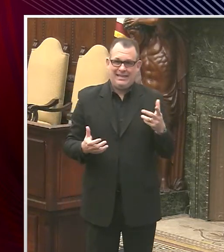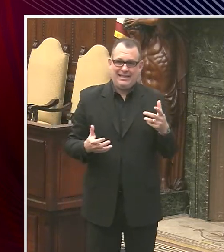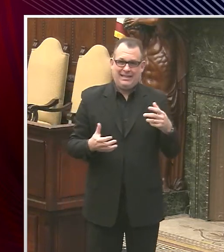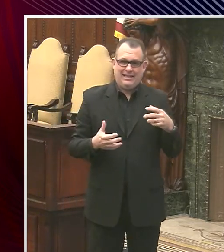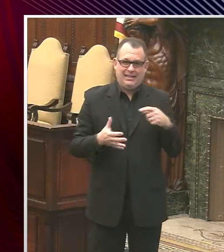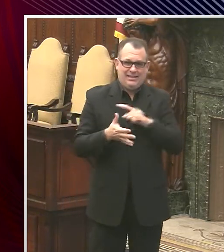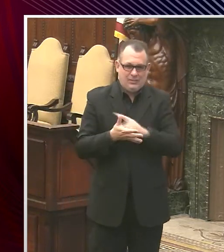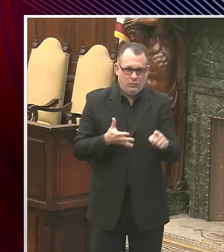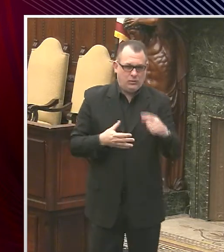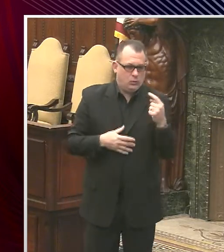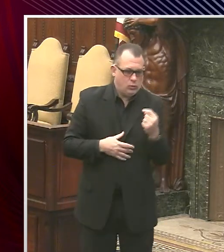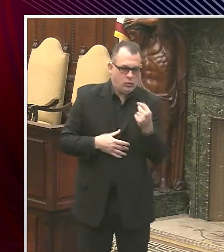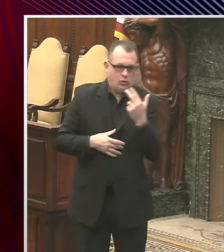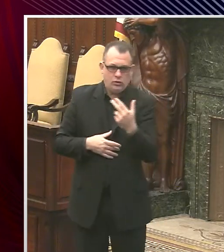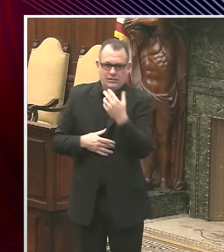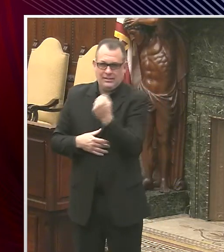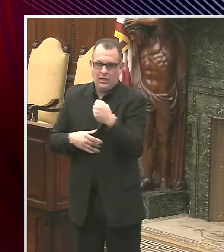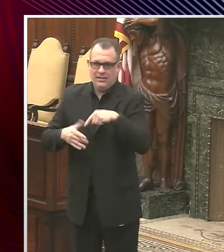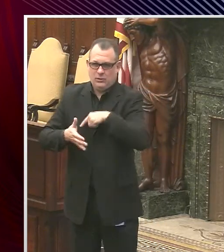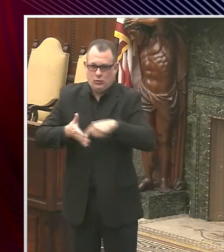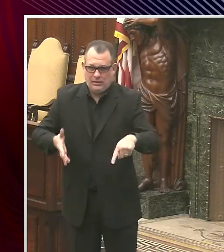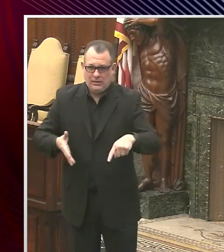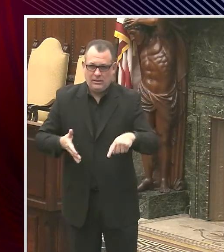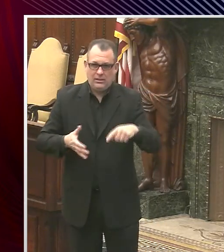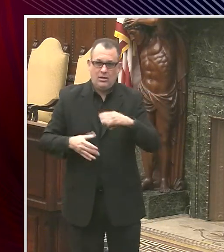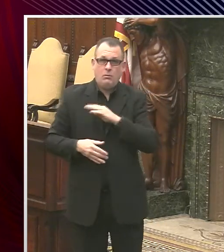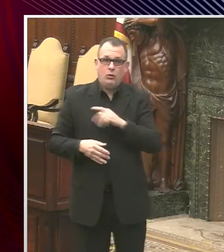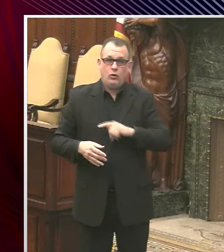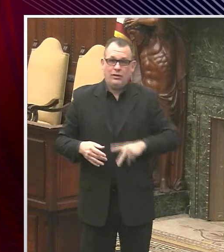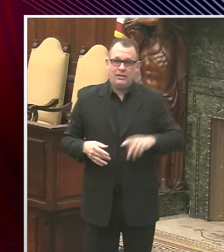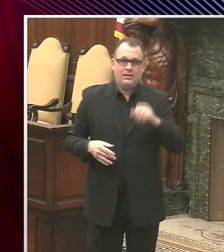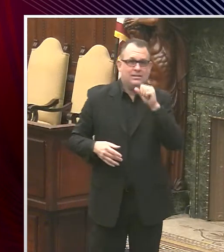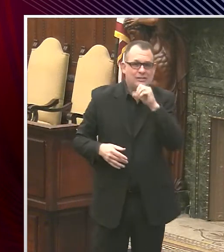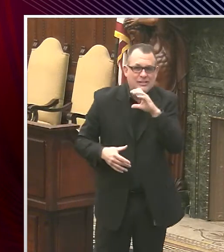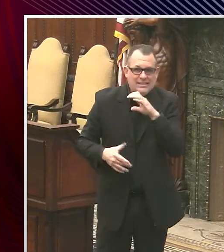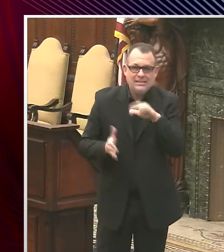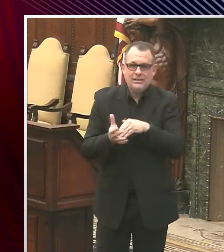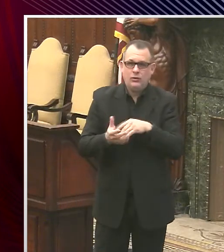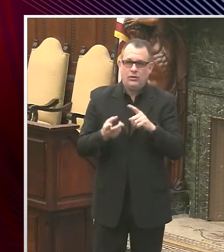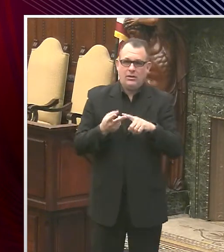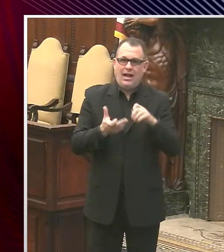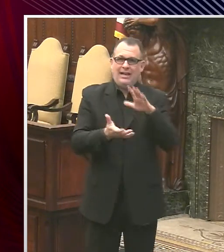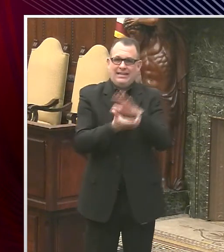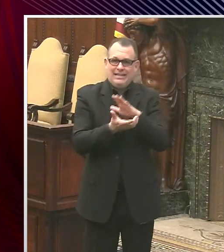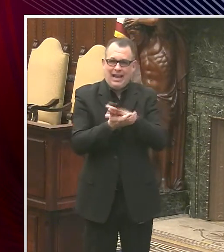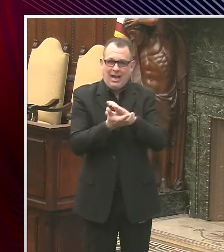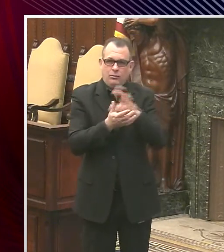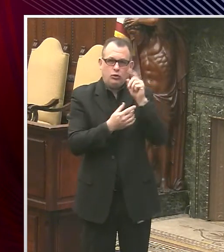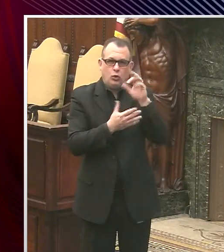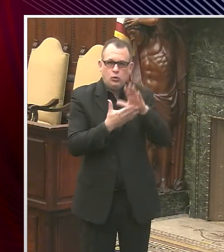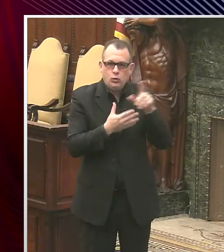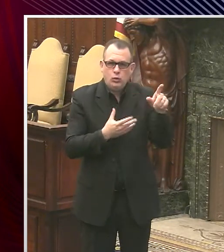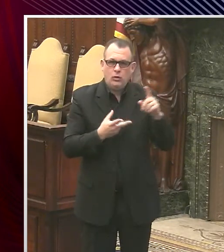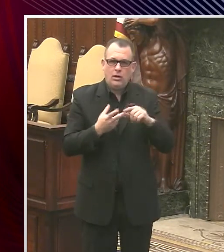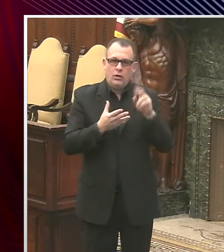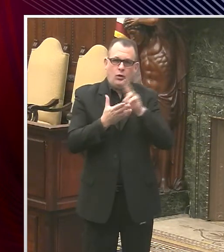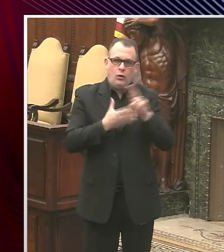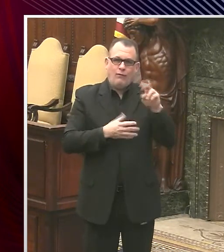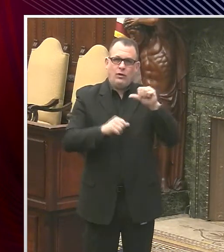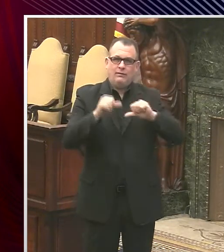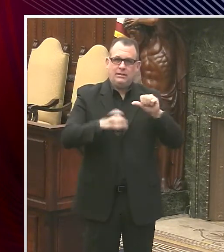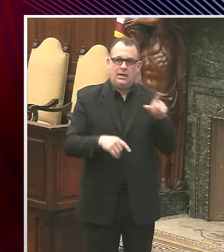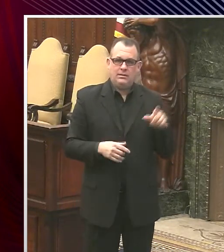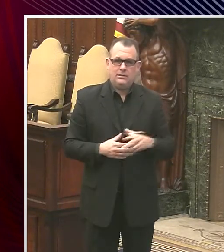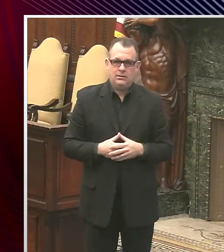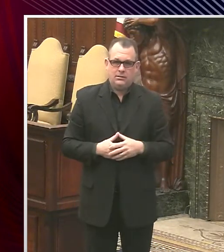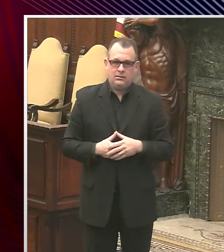Saturday. We're doing second dose clinics at Martin Luther King Older Adult Center, Community Academy, and the University of Sciences. Now, just notice this, at some